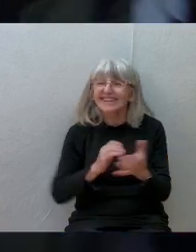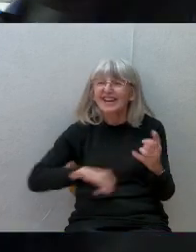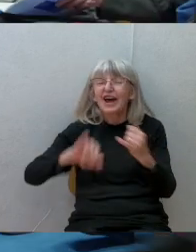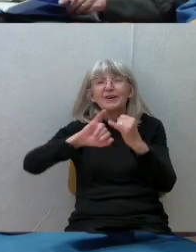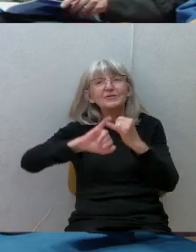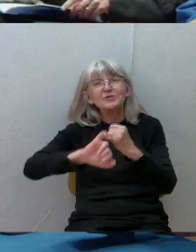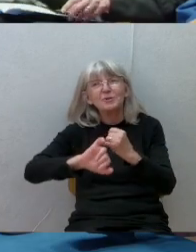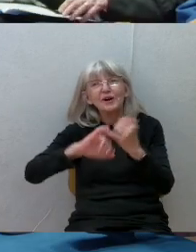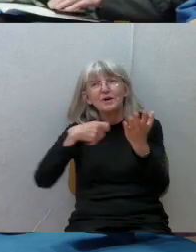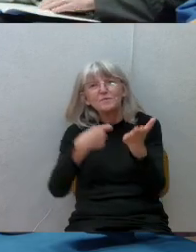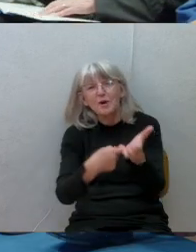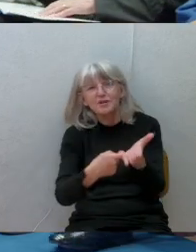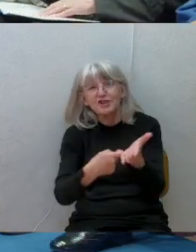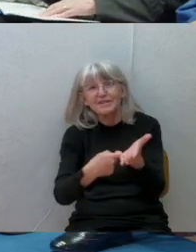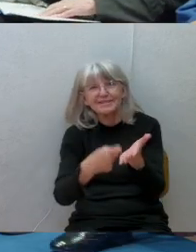Stuart Rogers.